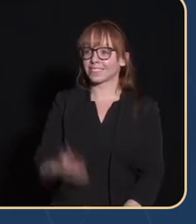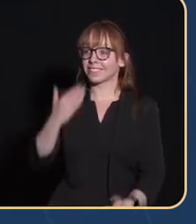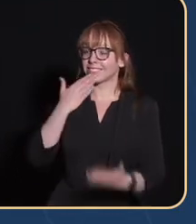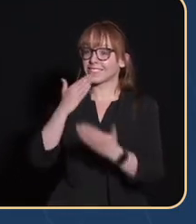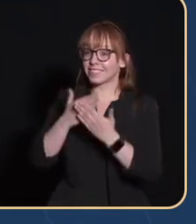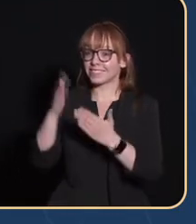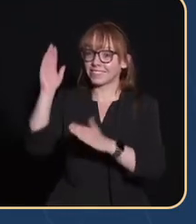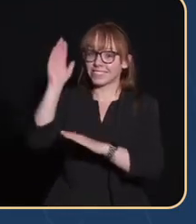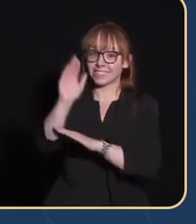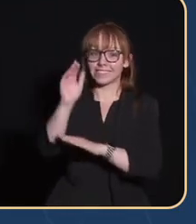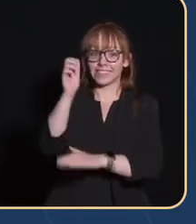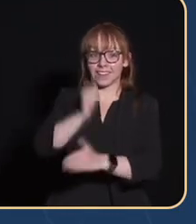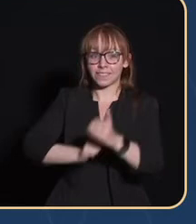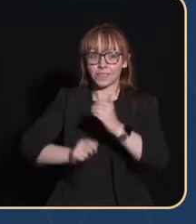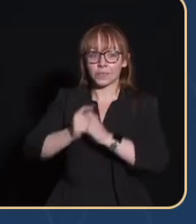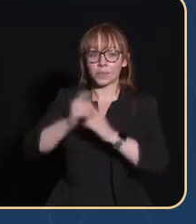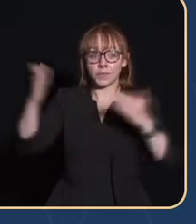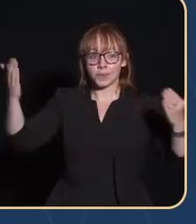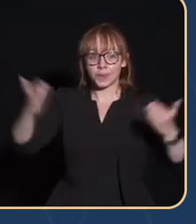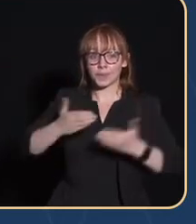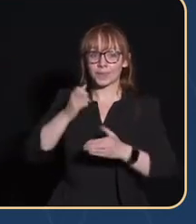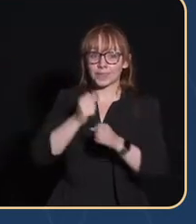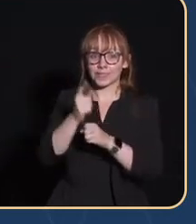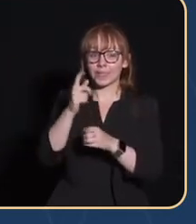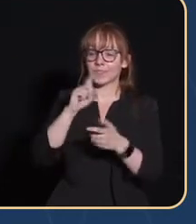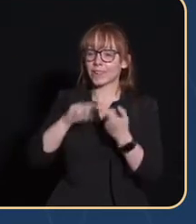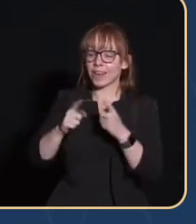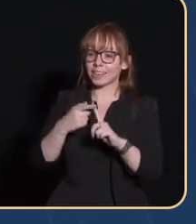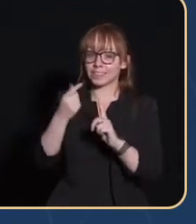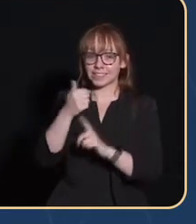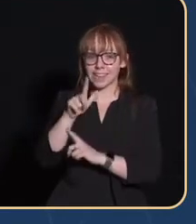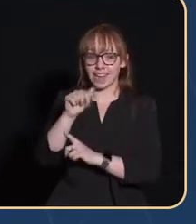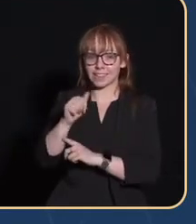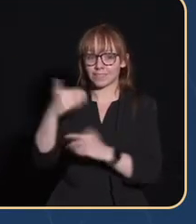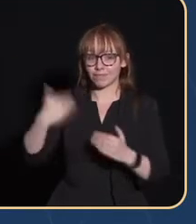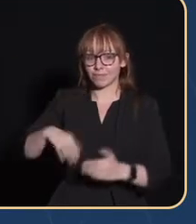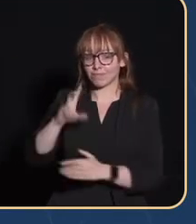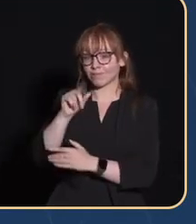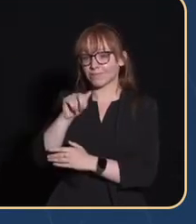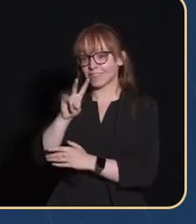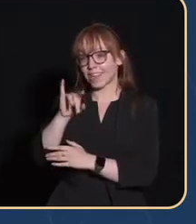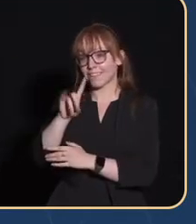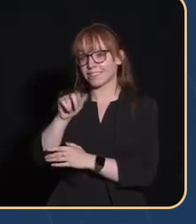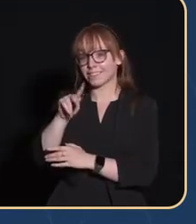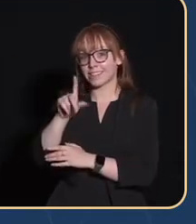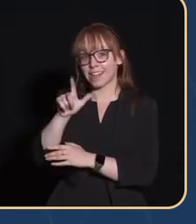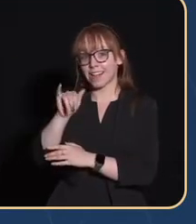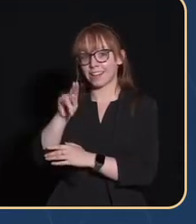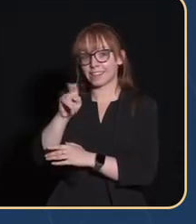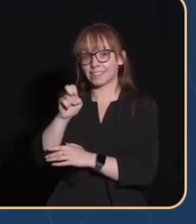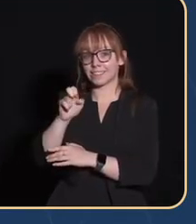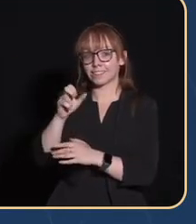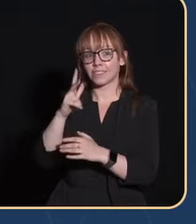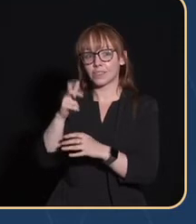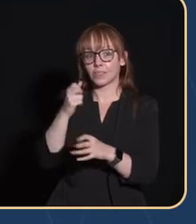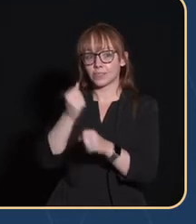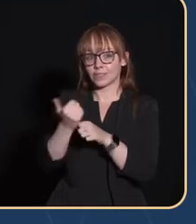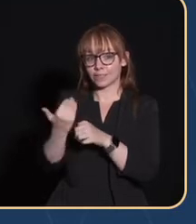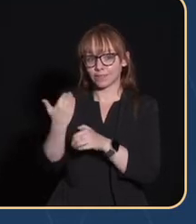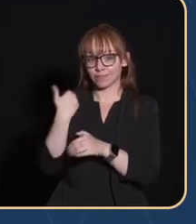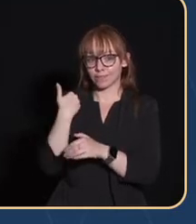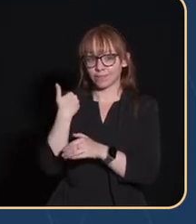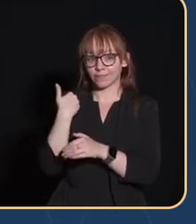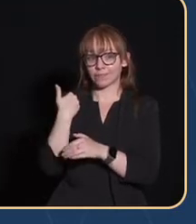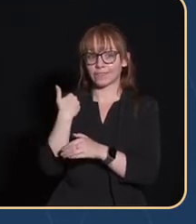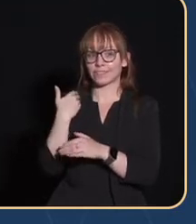Good evening, and welcome to the annual Friends Gala. My name is David Kline, and for the past 3.5 years, I've had the